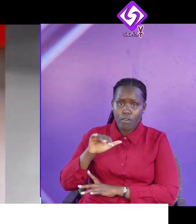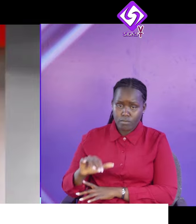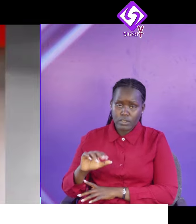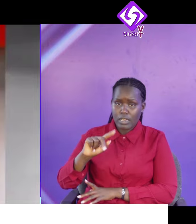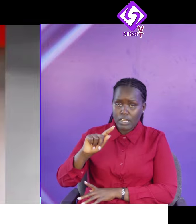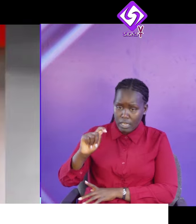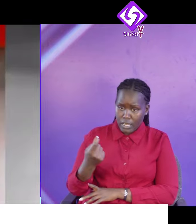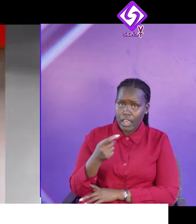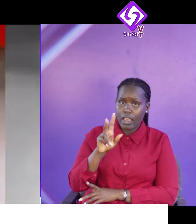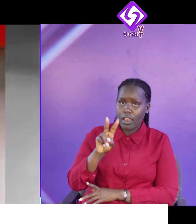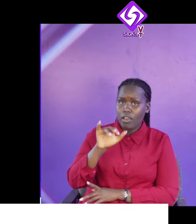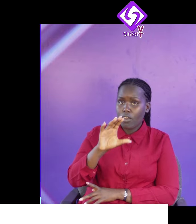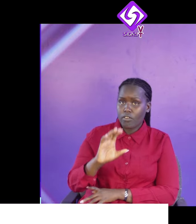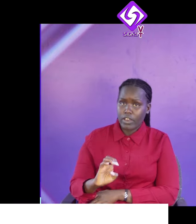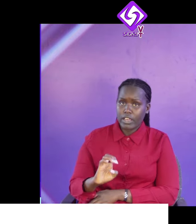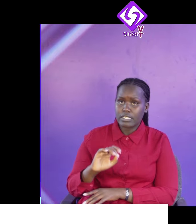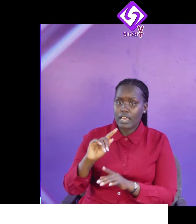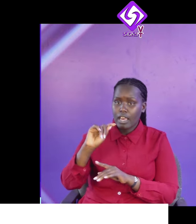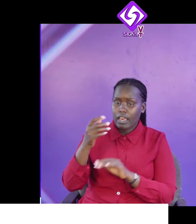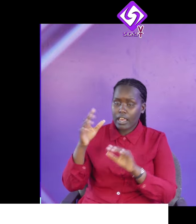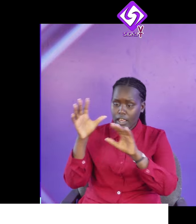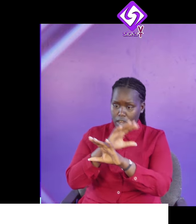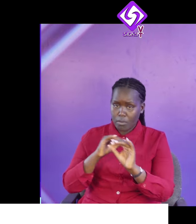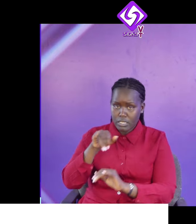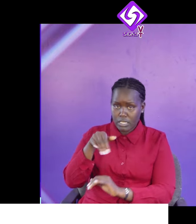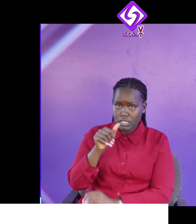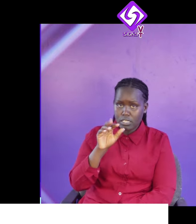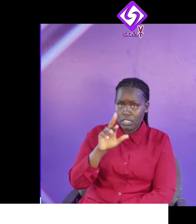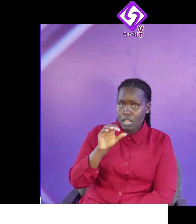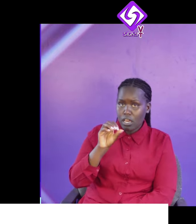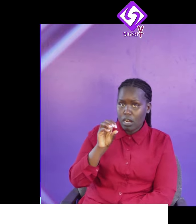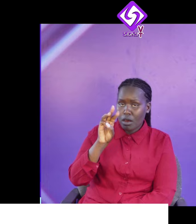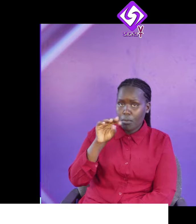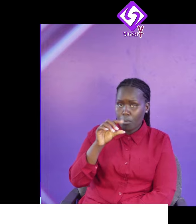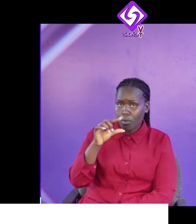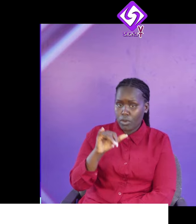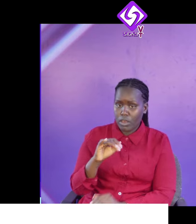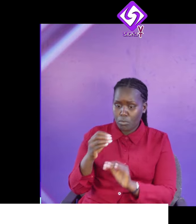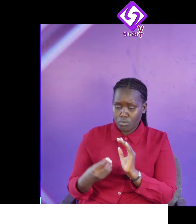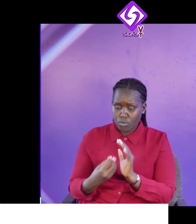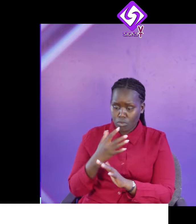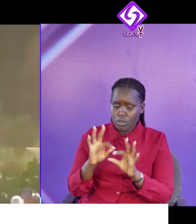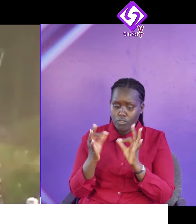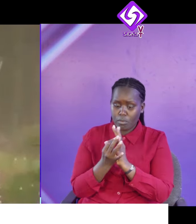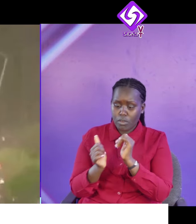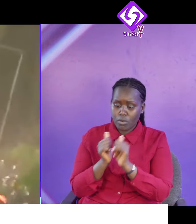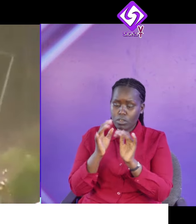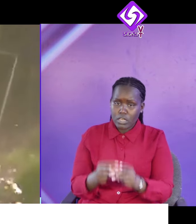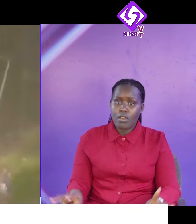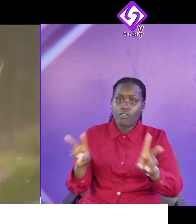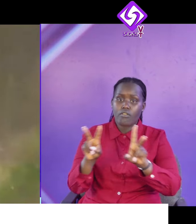Vice President, Jaramogi Oginga Odinga, Raila was raised in a family that valued